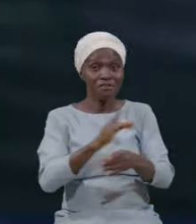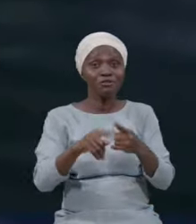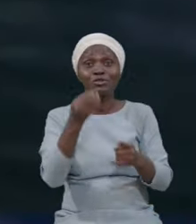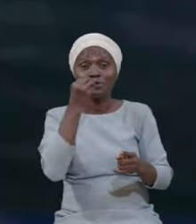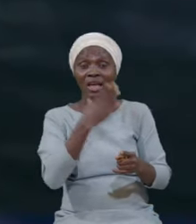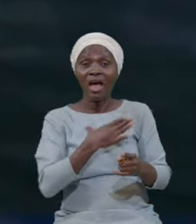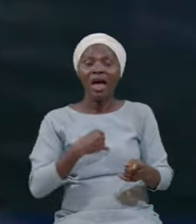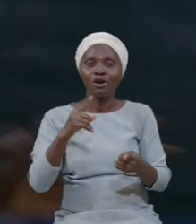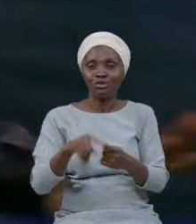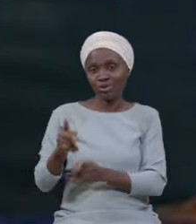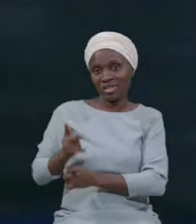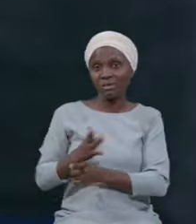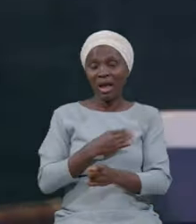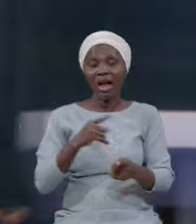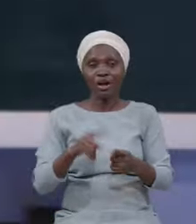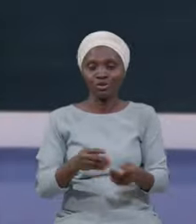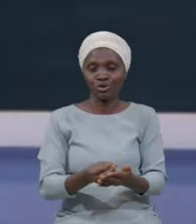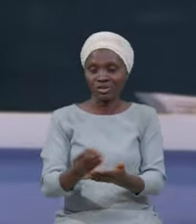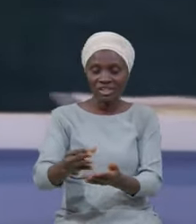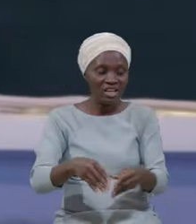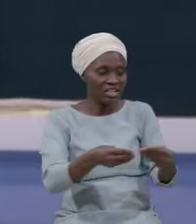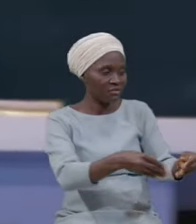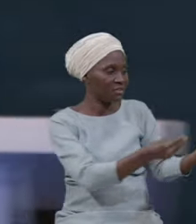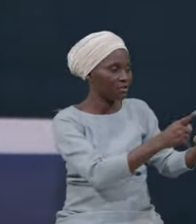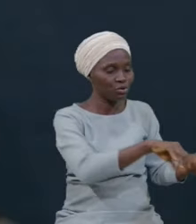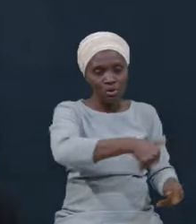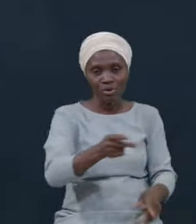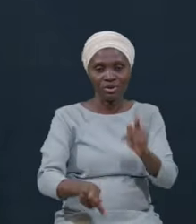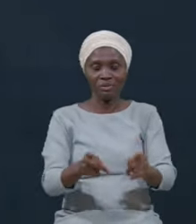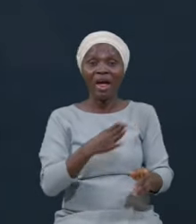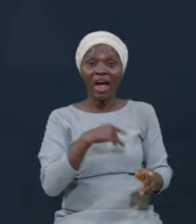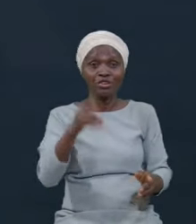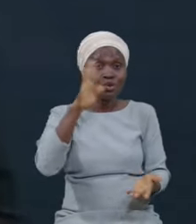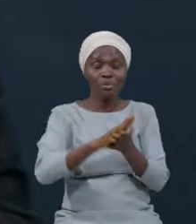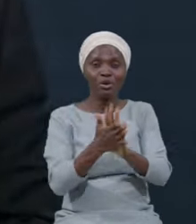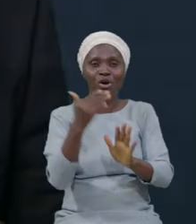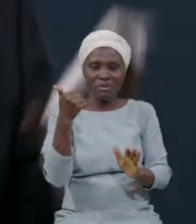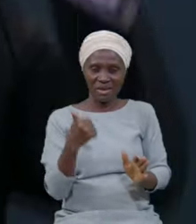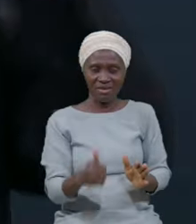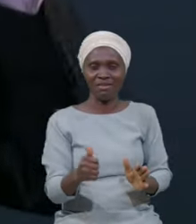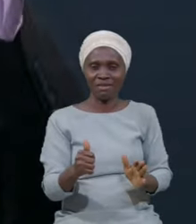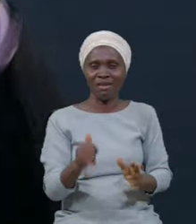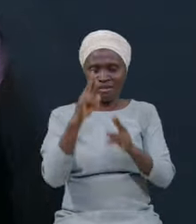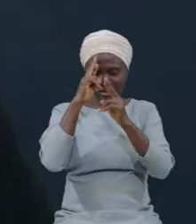other people. You become a dignified person because it will so provide for